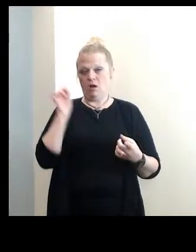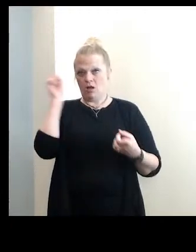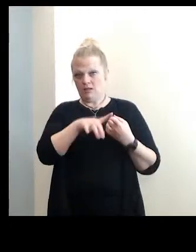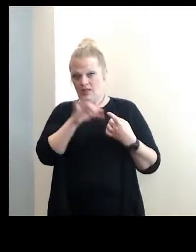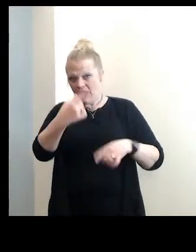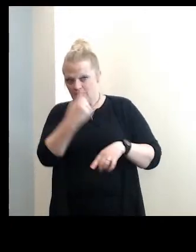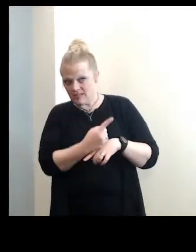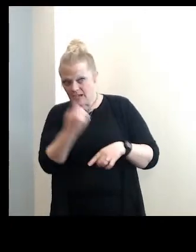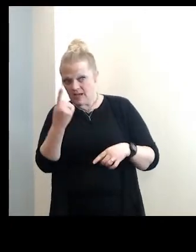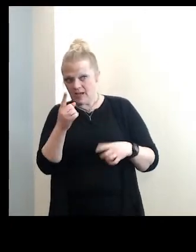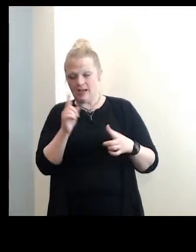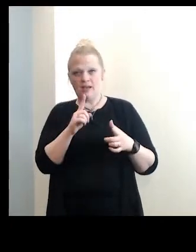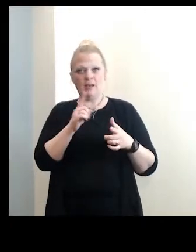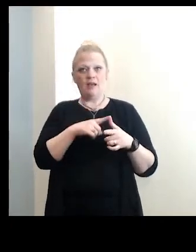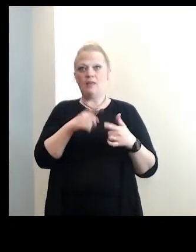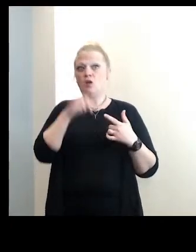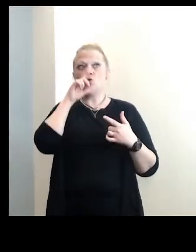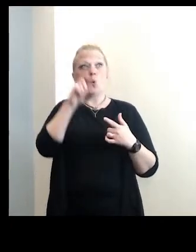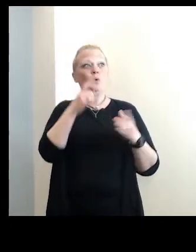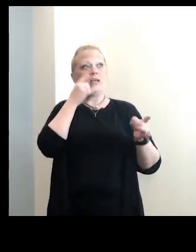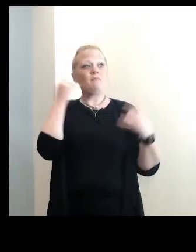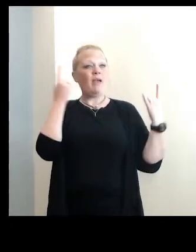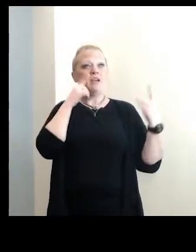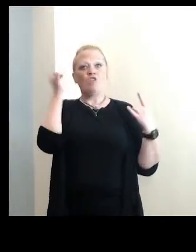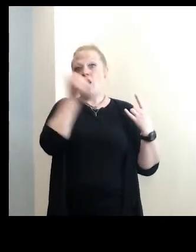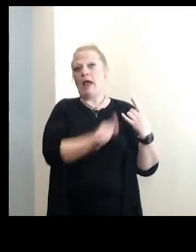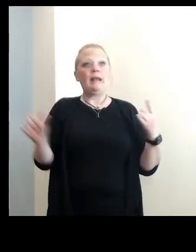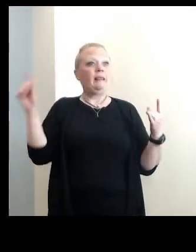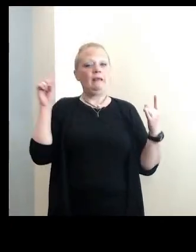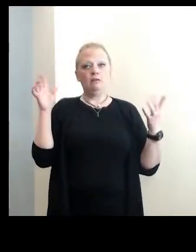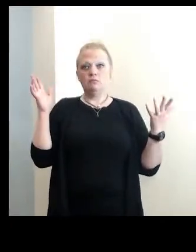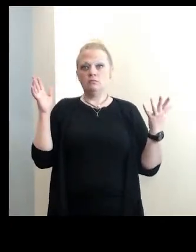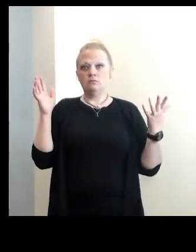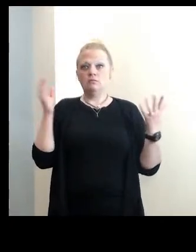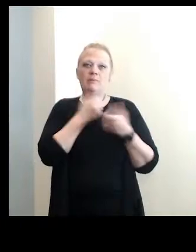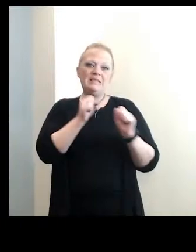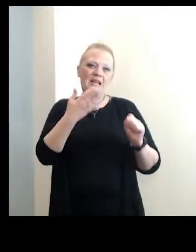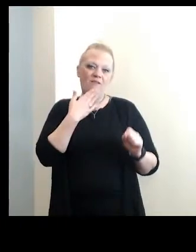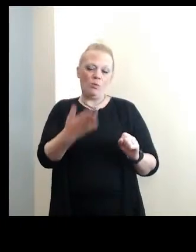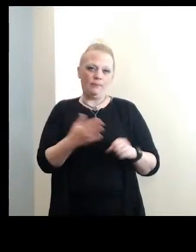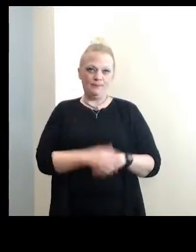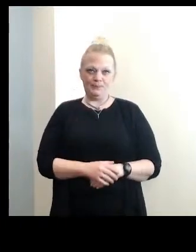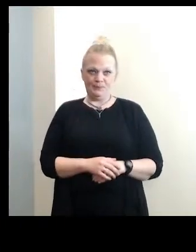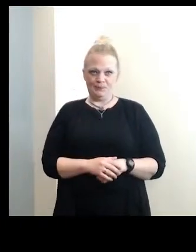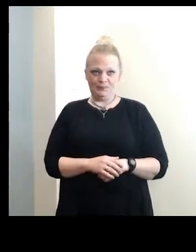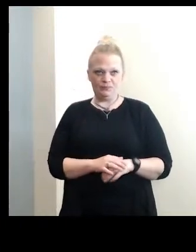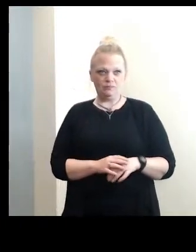comes where we no longer have to wear masks by anyone in any setting, be safe and well out there, folks.